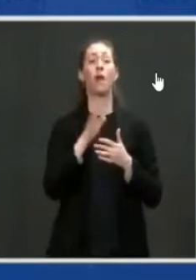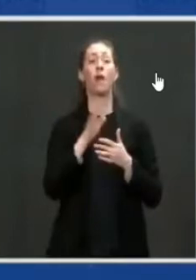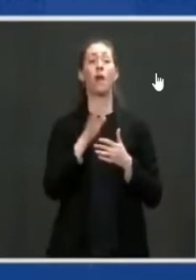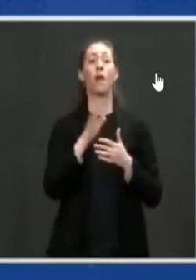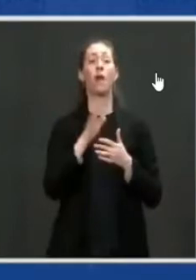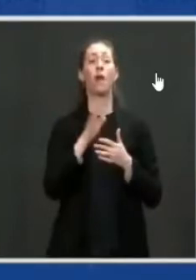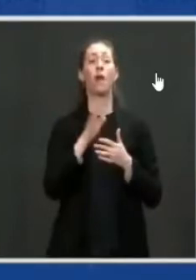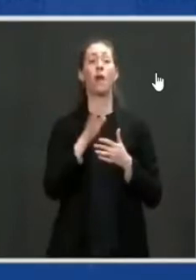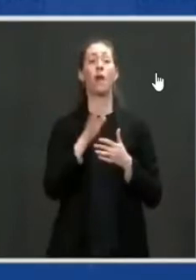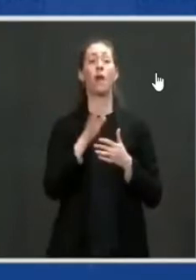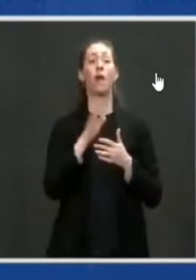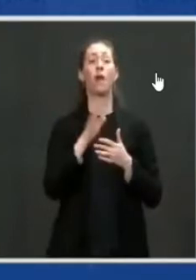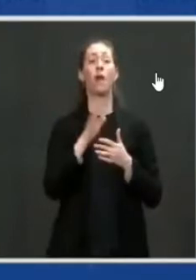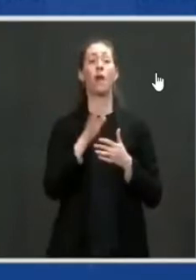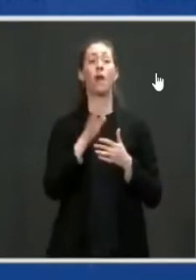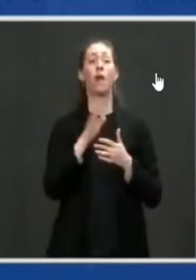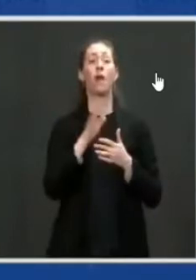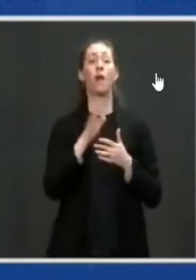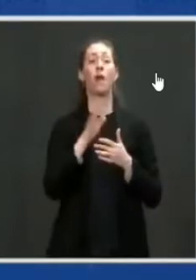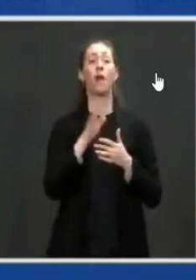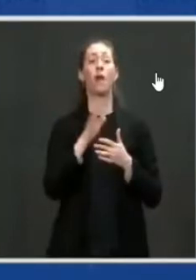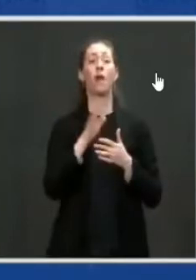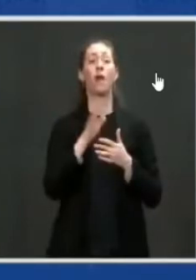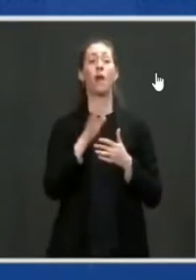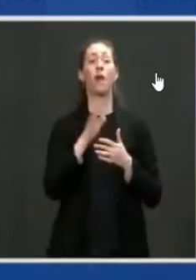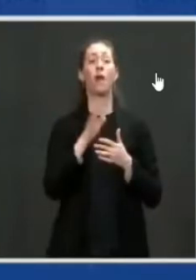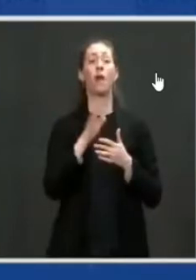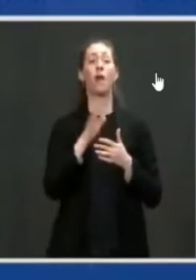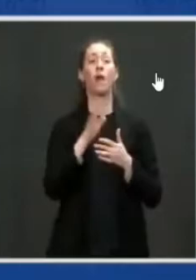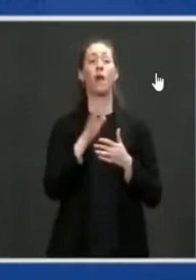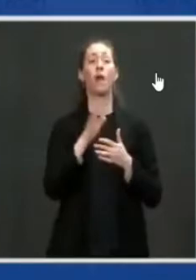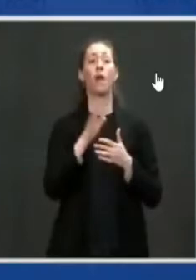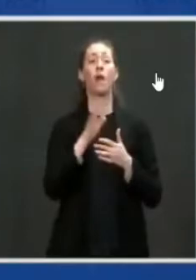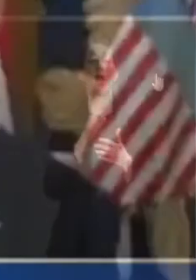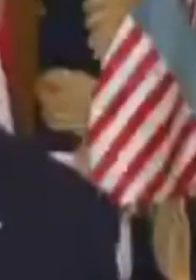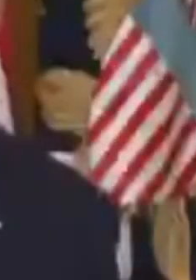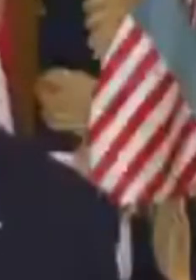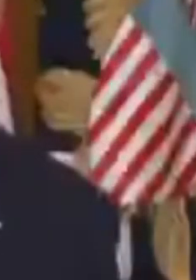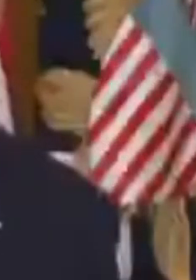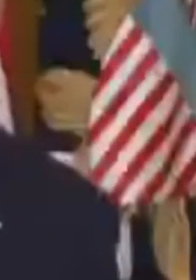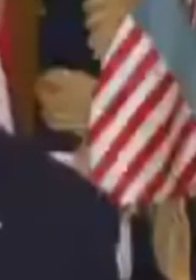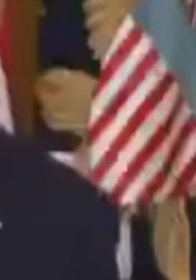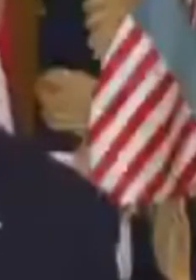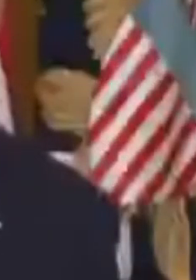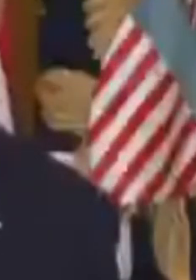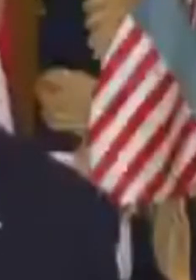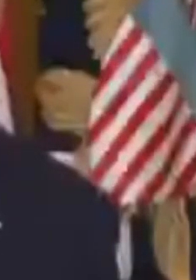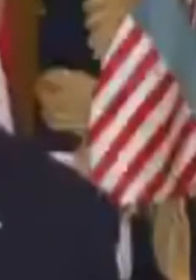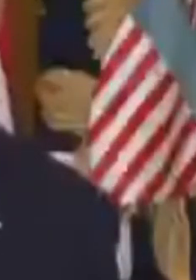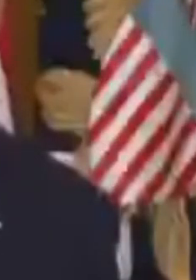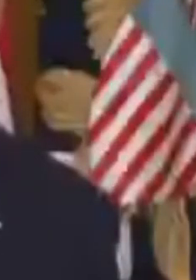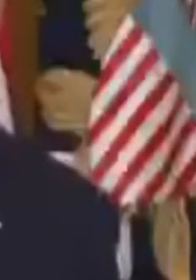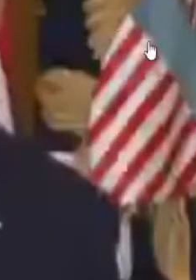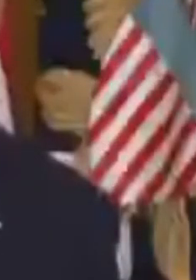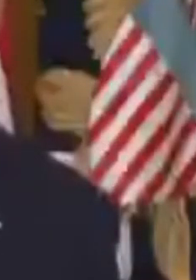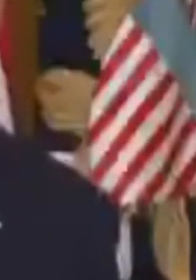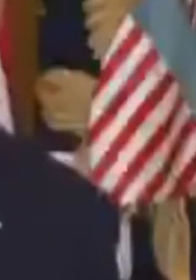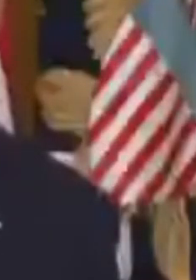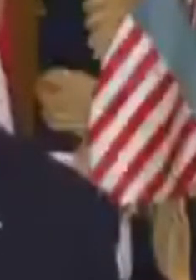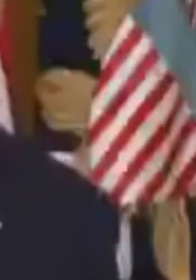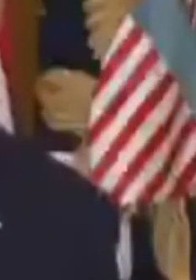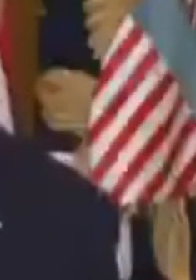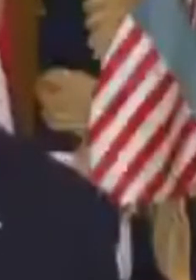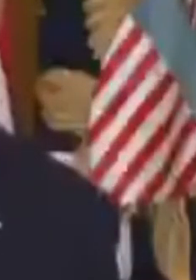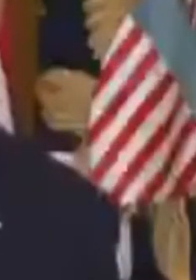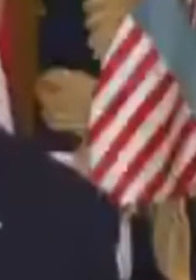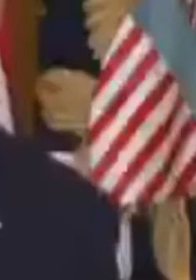world, and thinking, oh my God, I recognize those symptoms. Next, and I apologize for the video quality of this one. I didn't